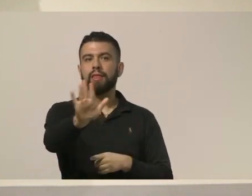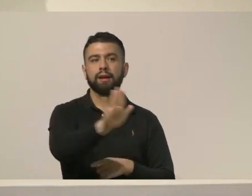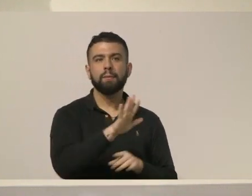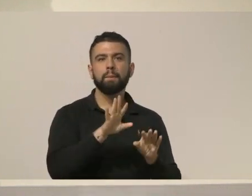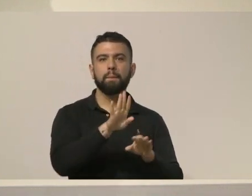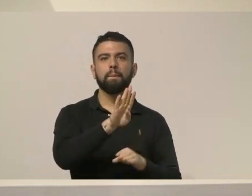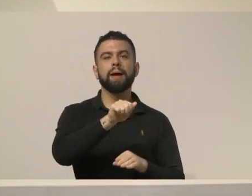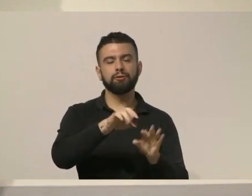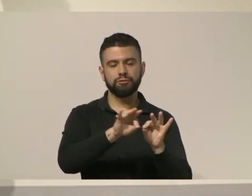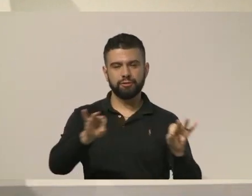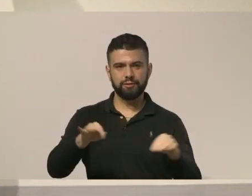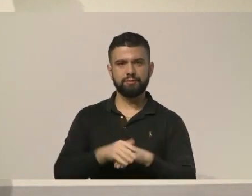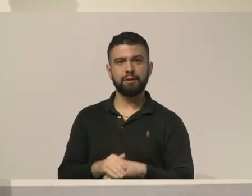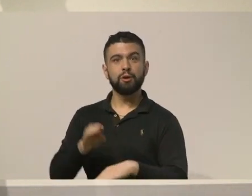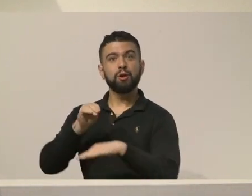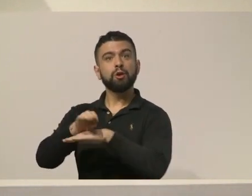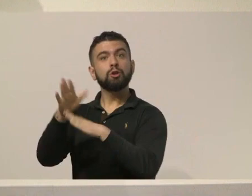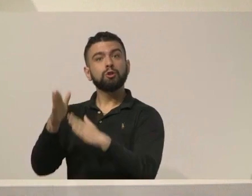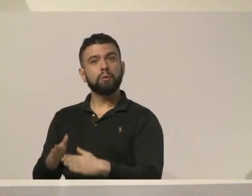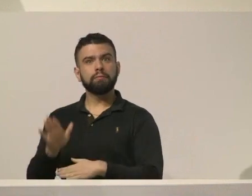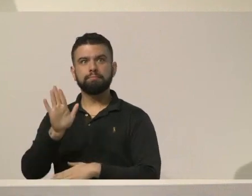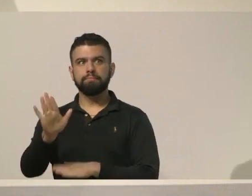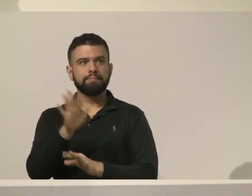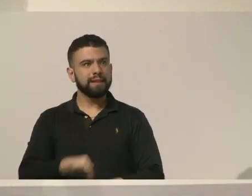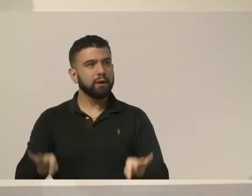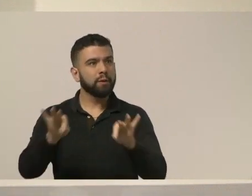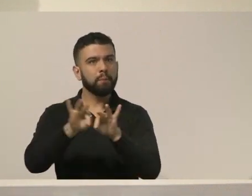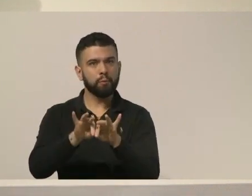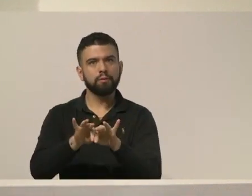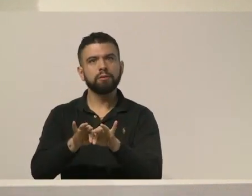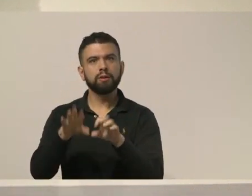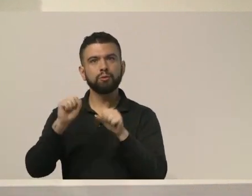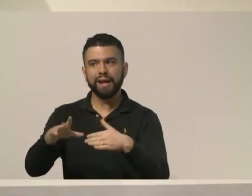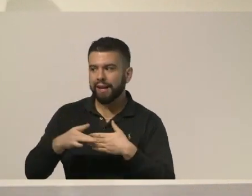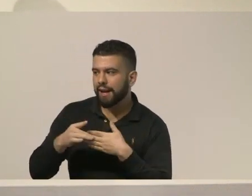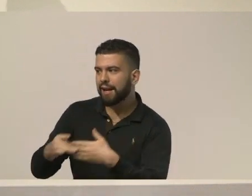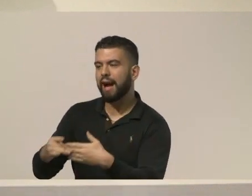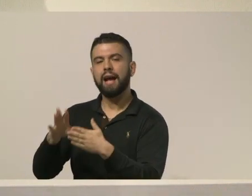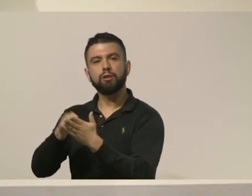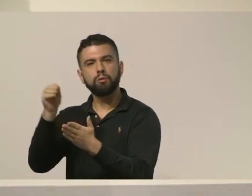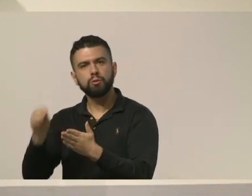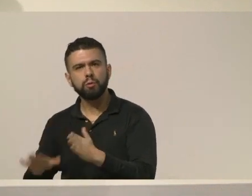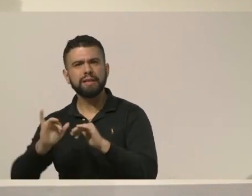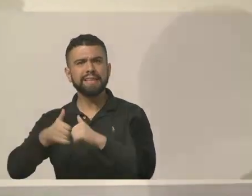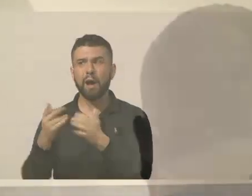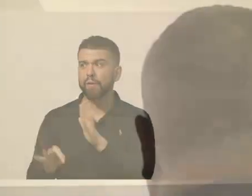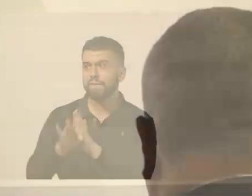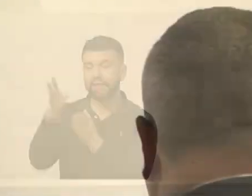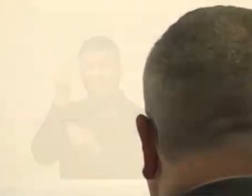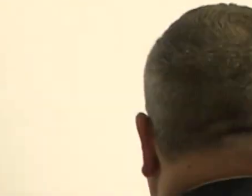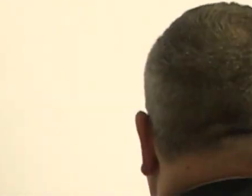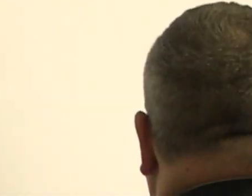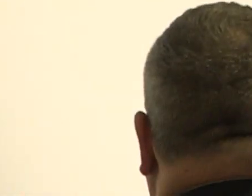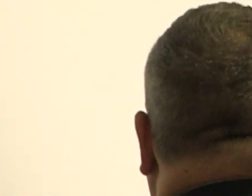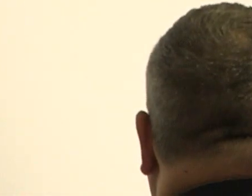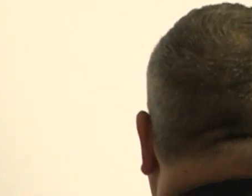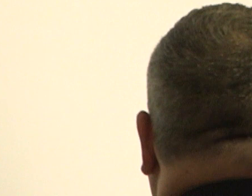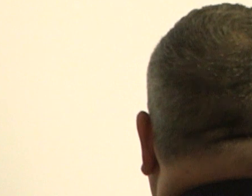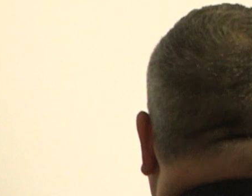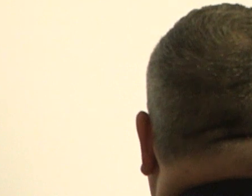also critical to ensuring that students know how to find the information they need when it comes to planning their